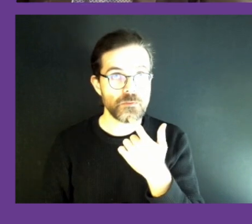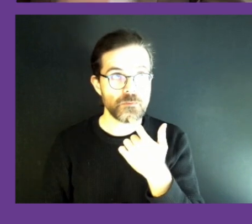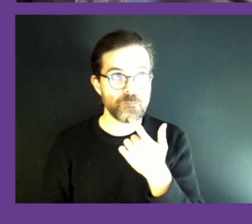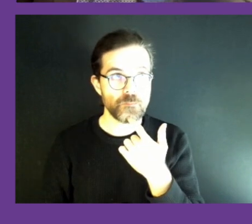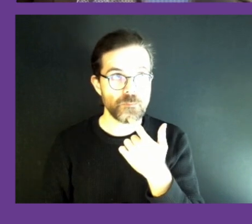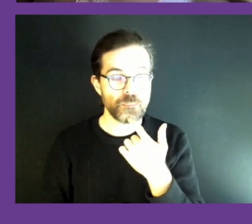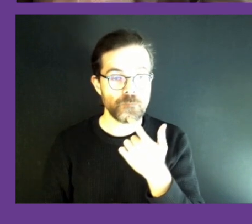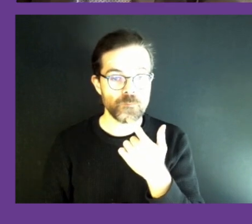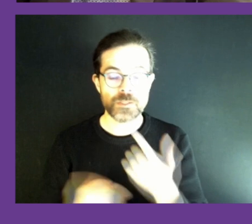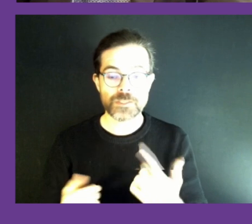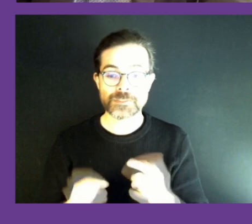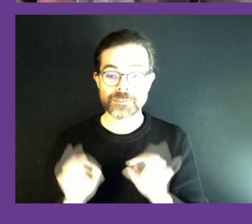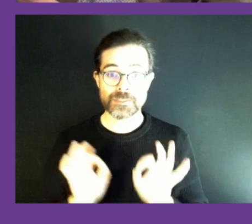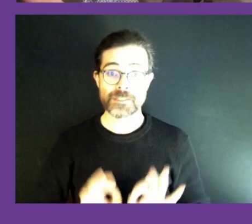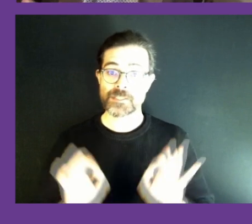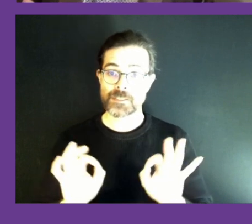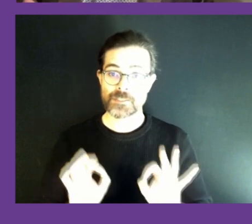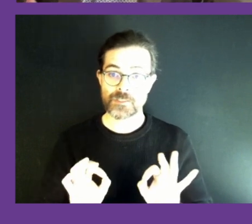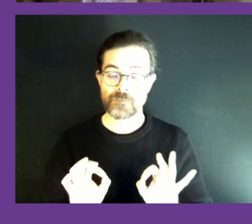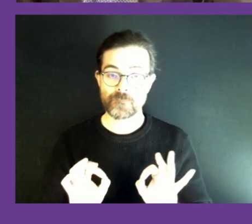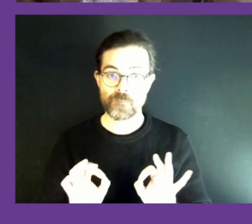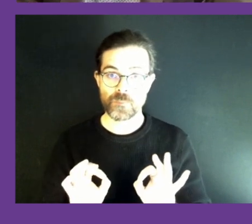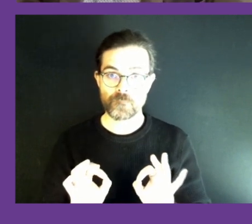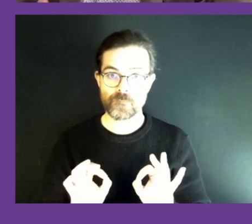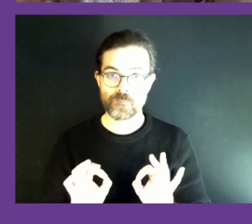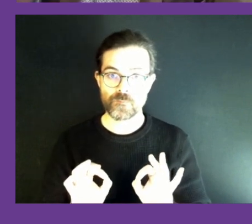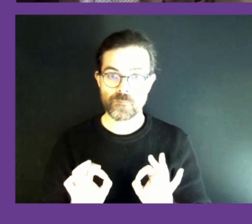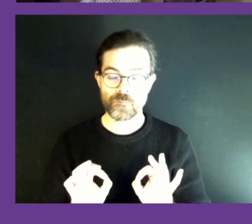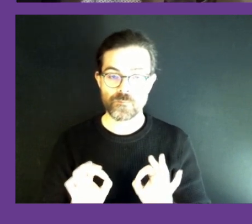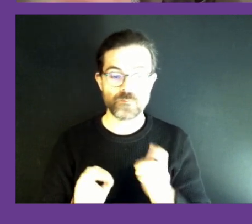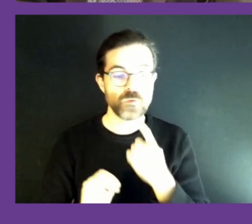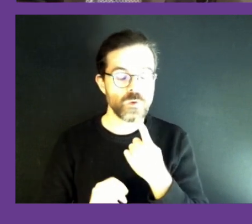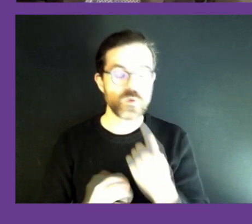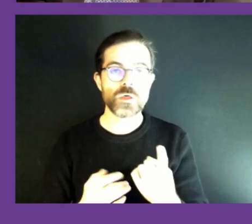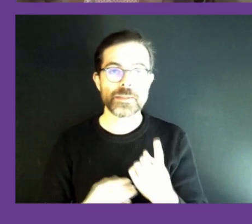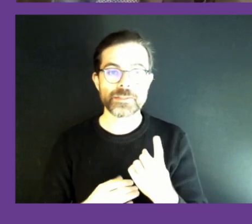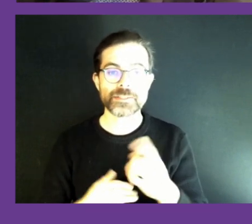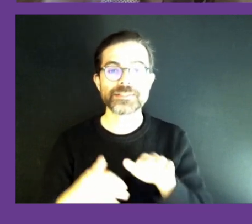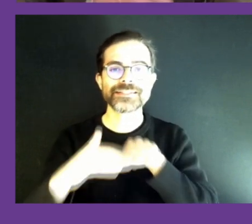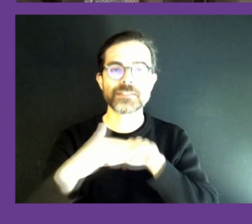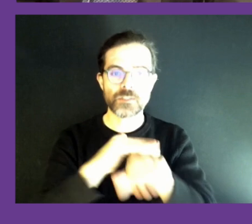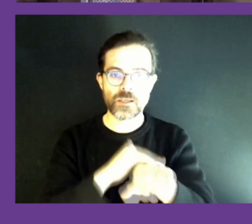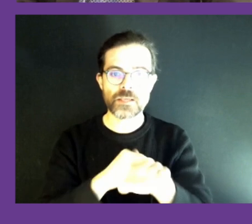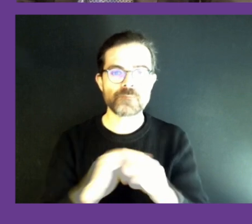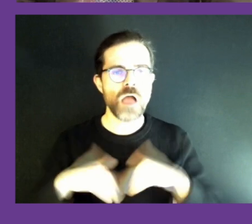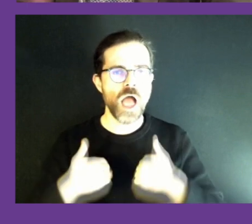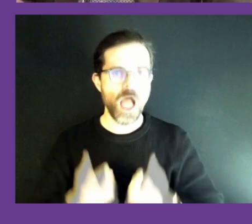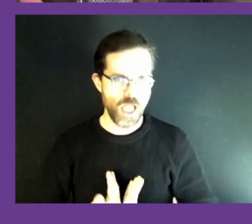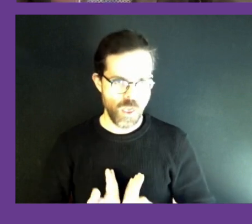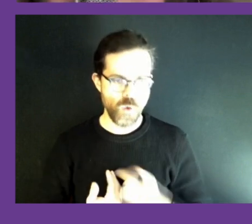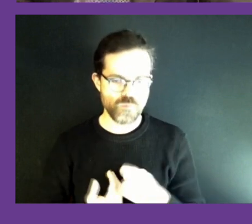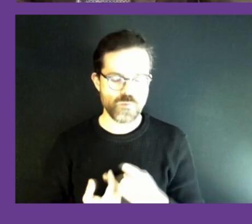technical specifications that are going to oblige you to consider accessibility. So how can that be done? One of the key things is